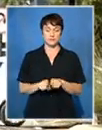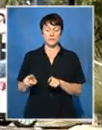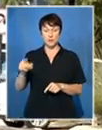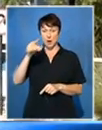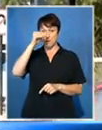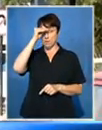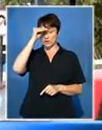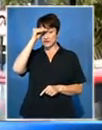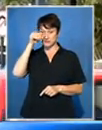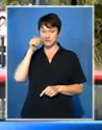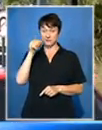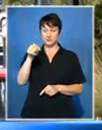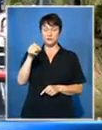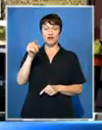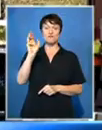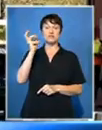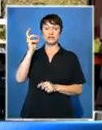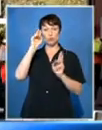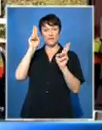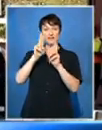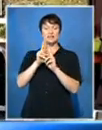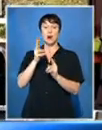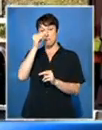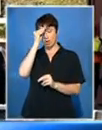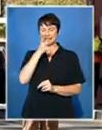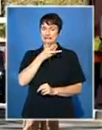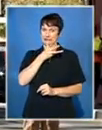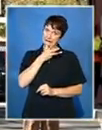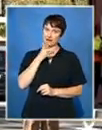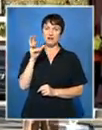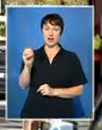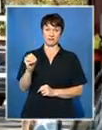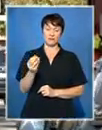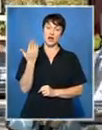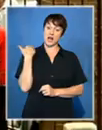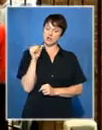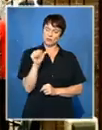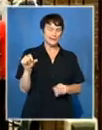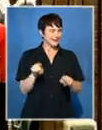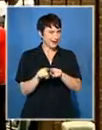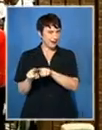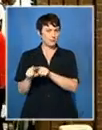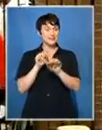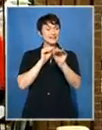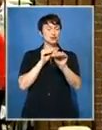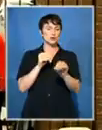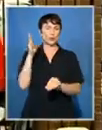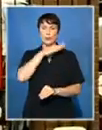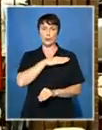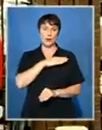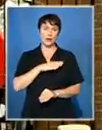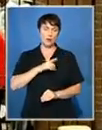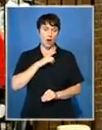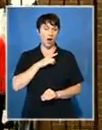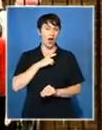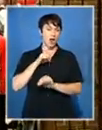police contingent at the University of the Free State. Lecturers were suspended early last week after violent